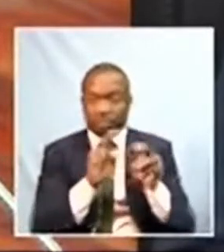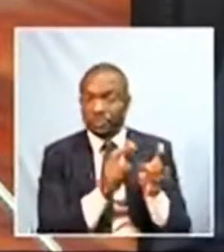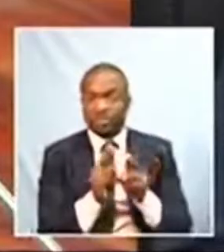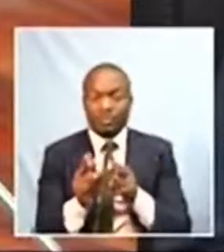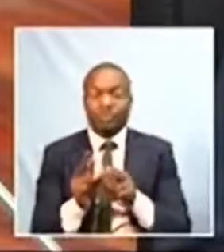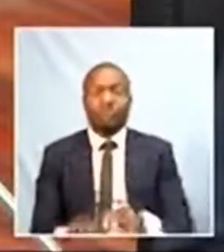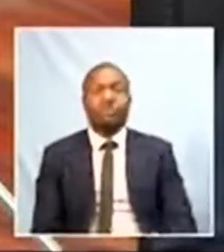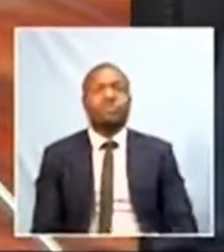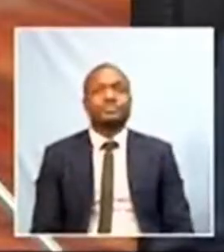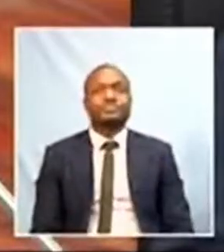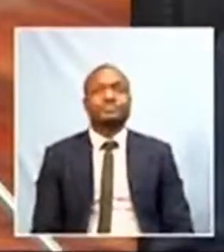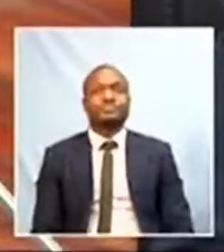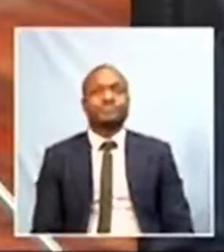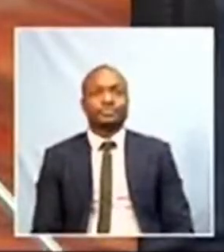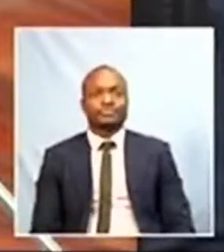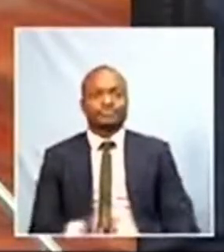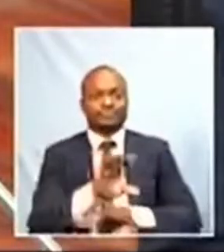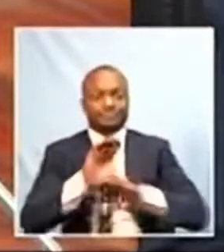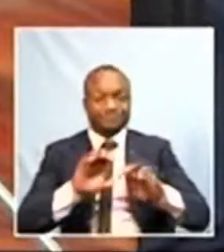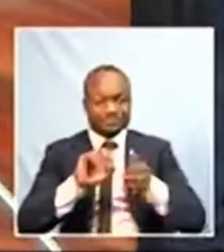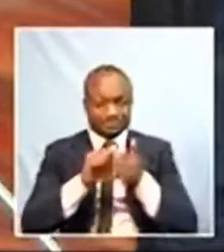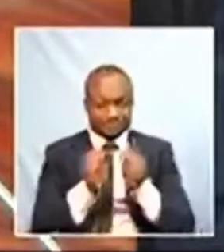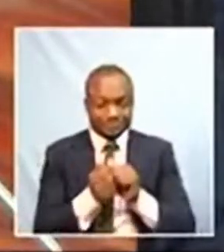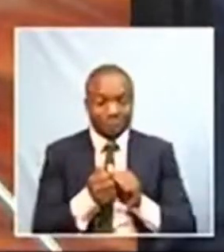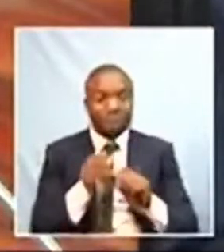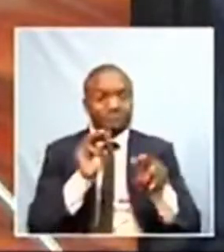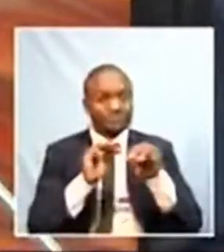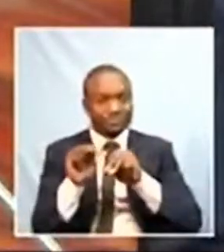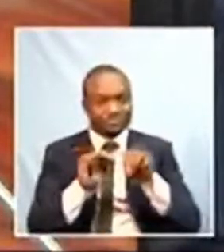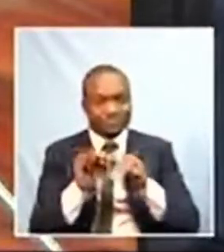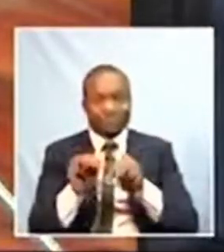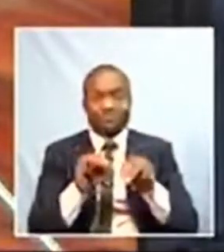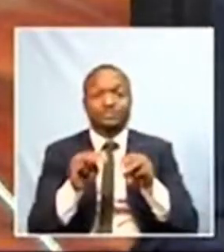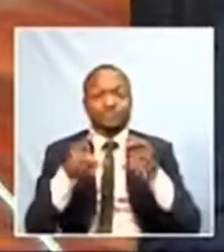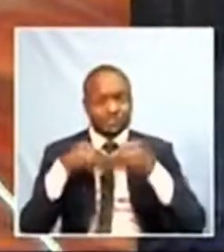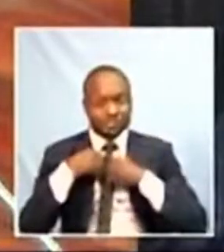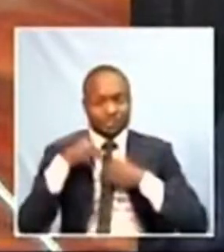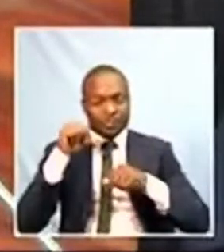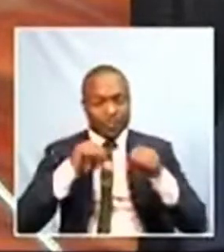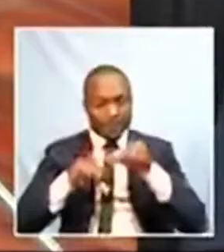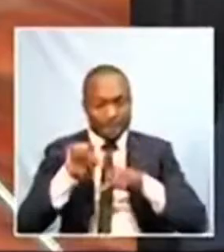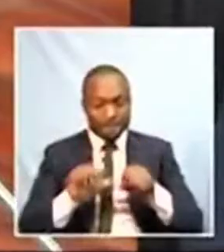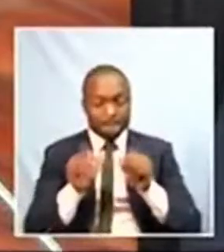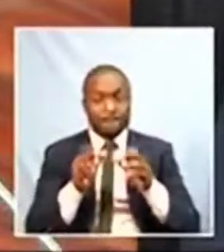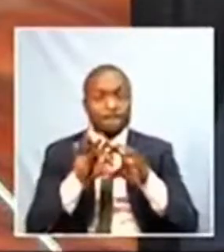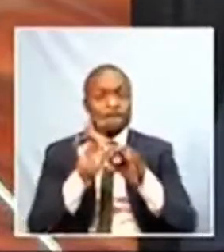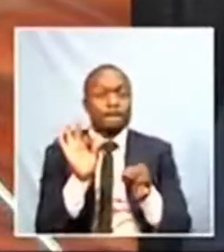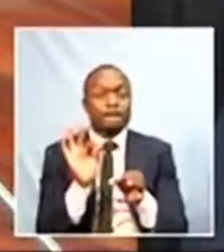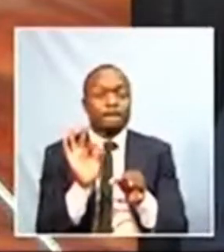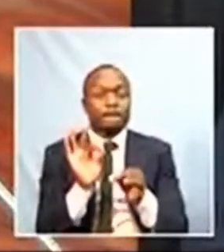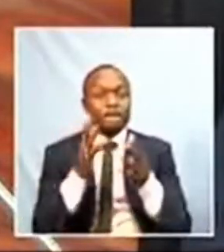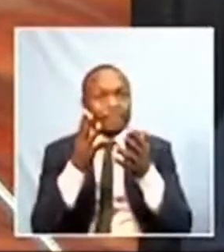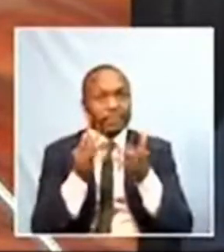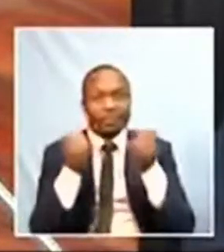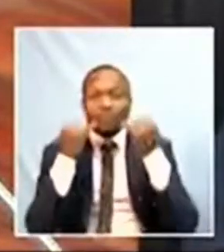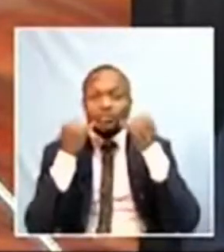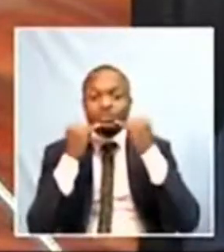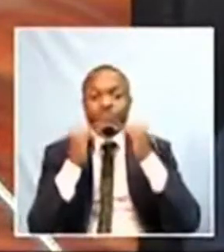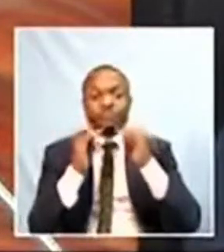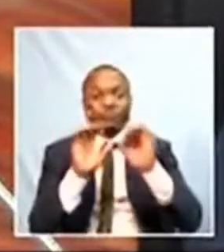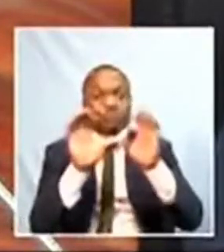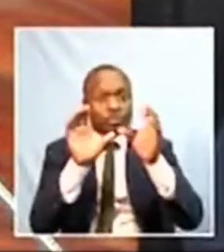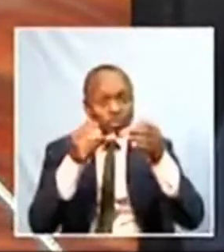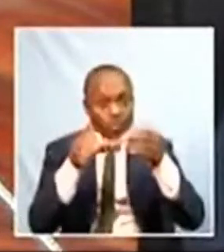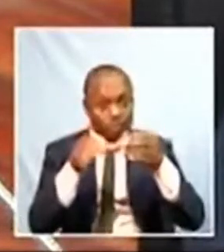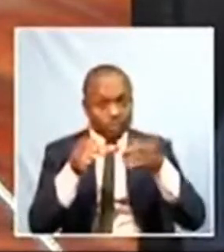response, cause of query. Management acknowledges the observations of the Auditor General and wishes to inform the committee